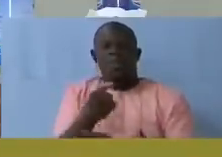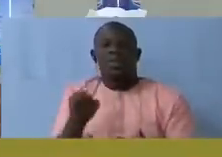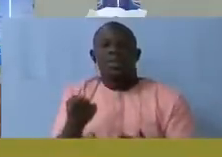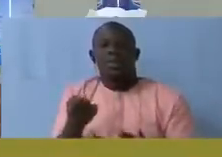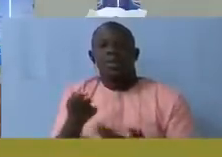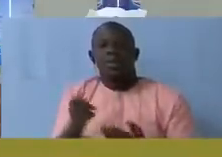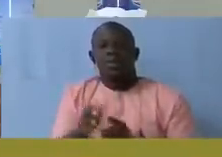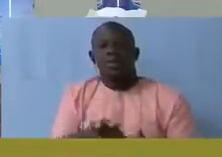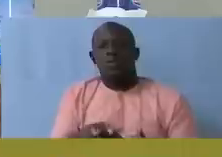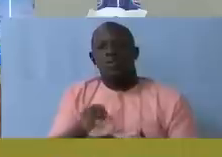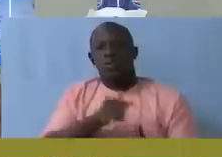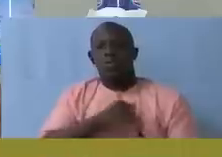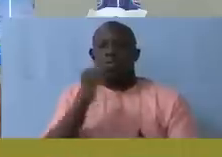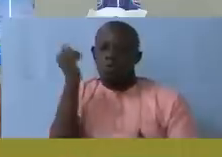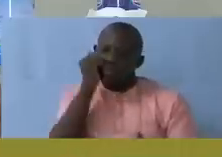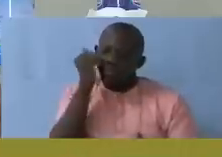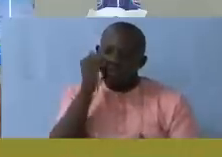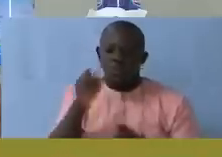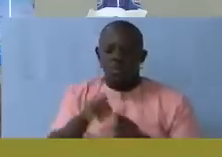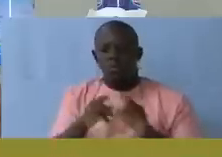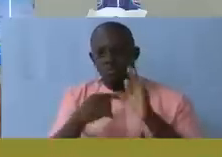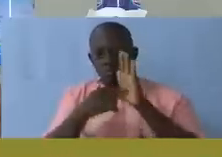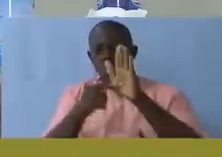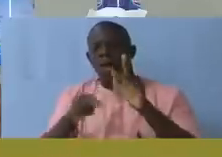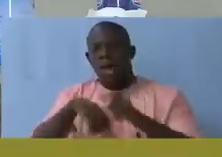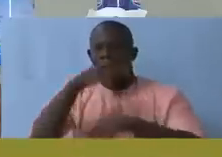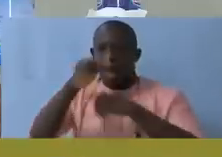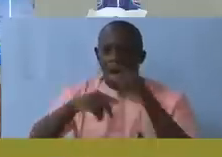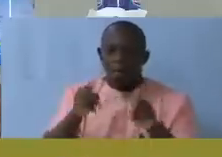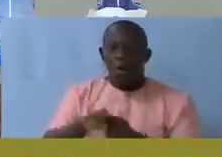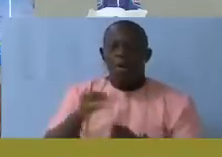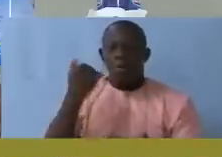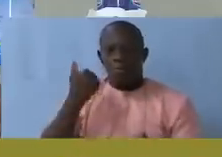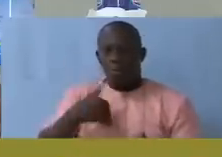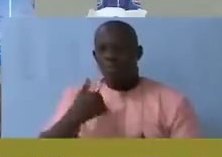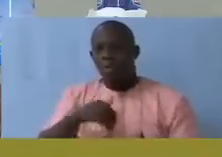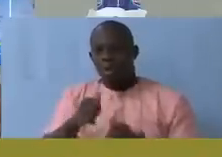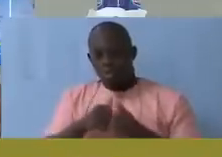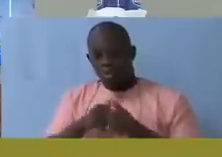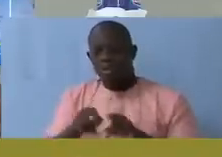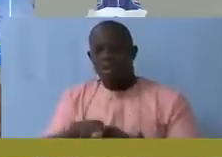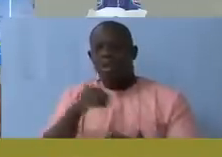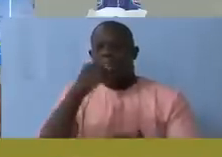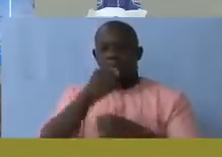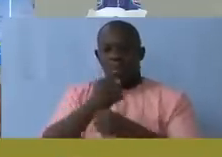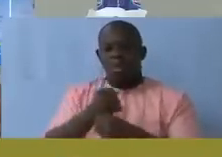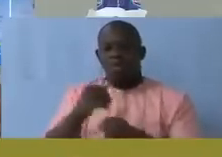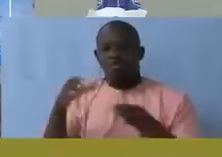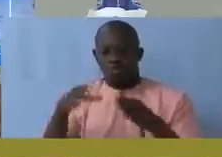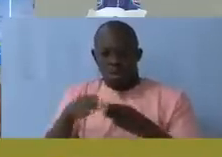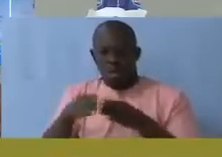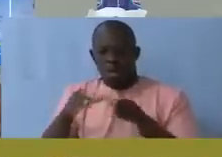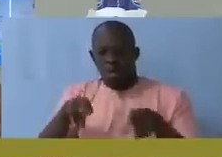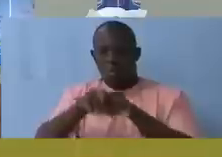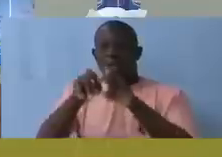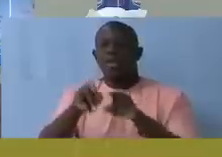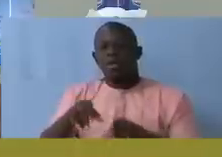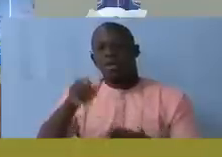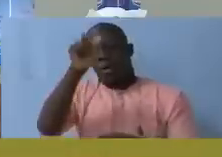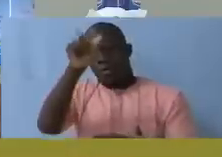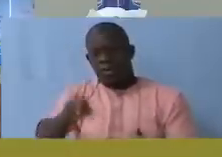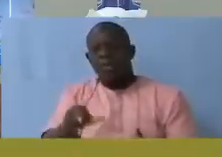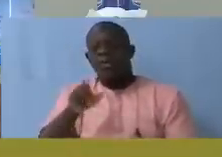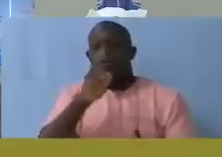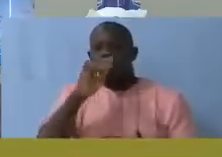and he always expressed concern about people tampering with his sample, tampering with his patients,